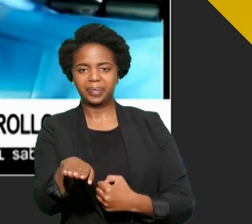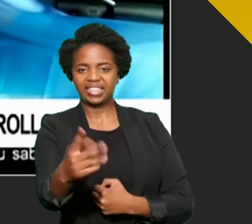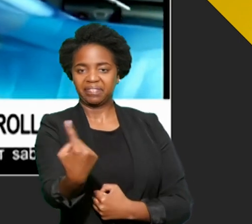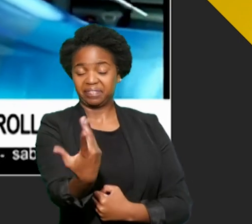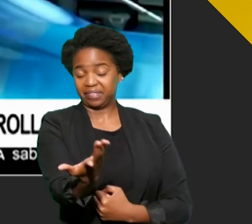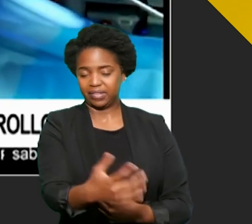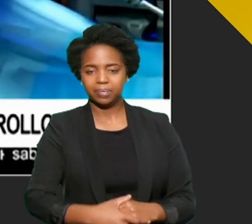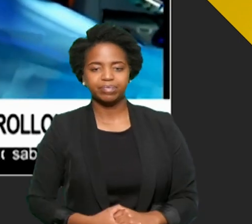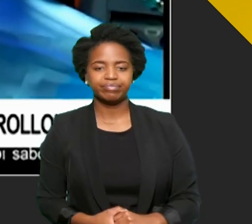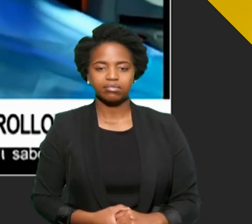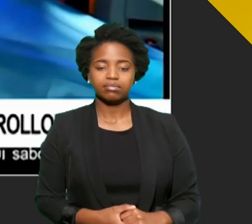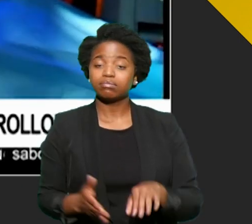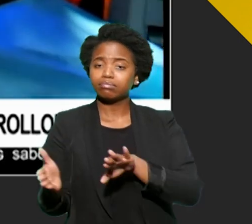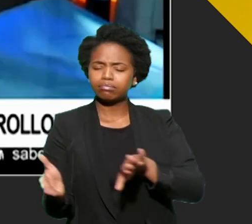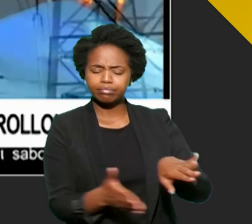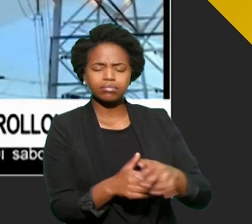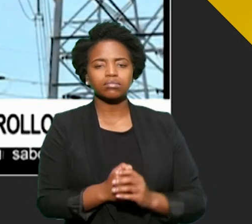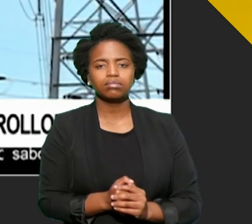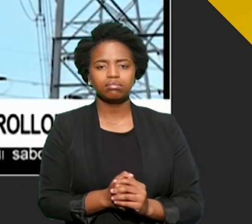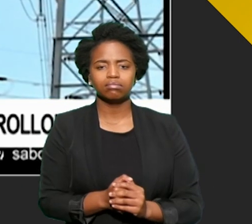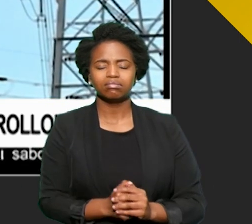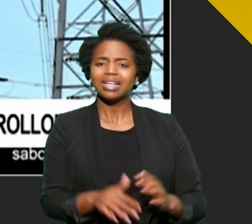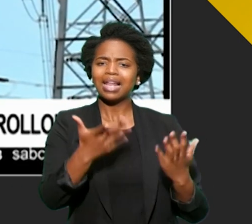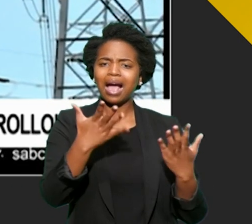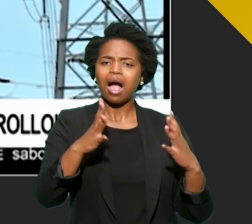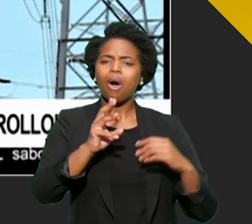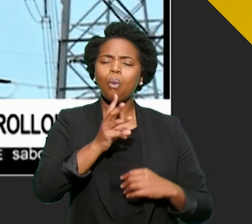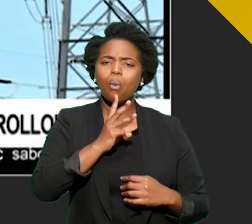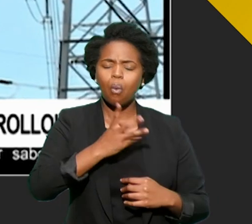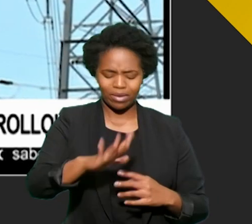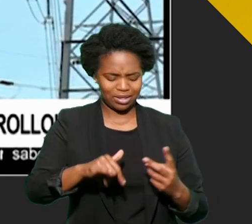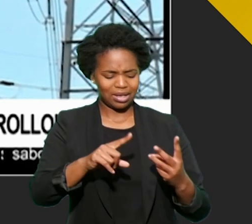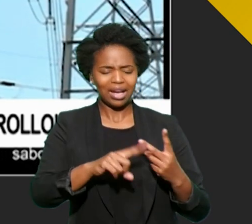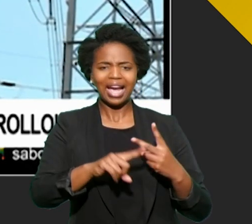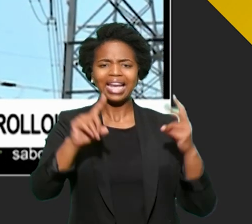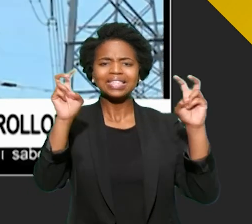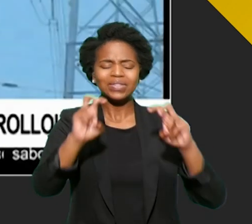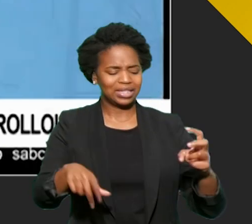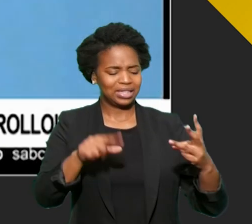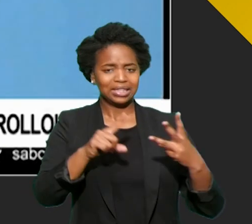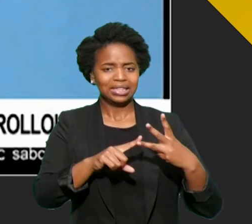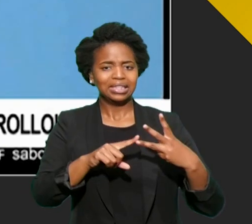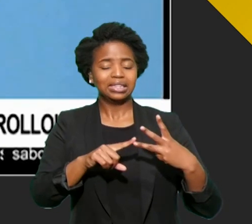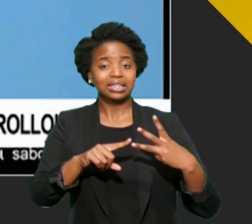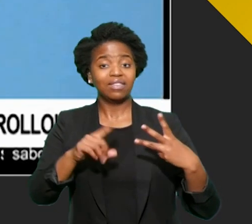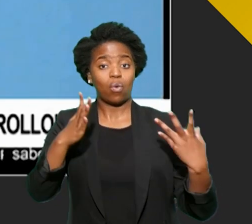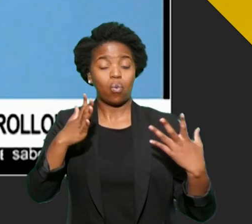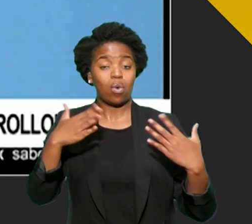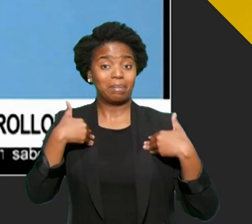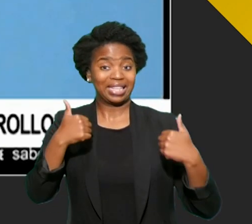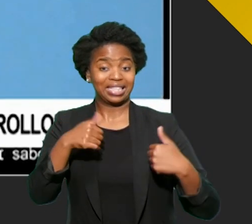While telemedicine or critical infrastructure like water supply and electricity distribution could also